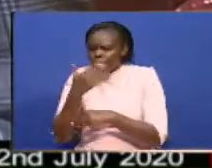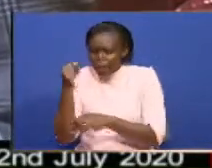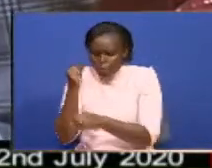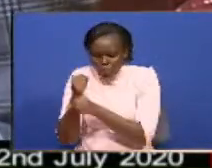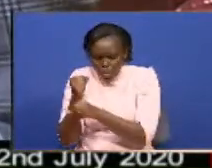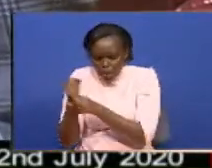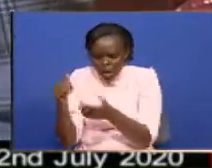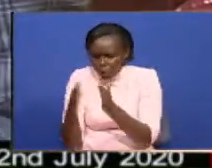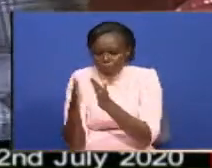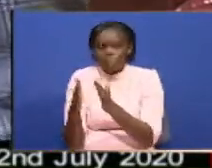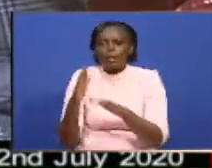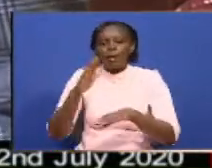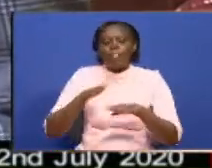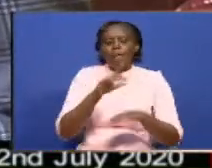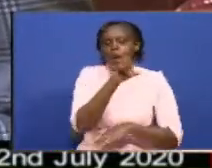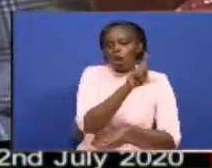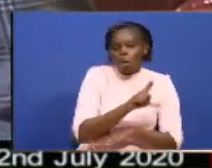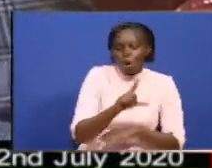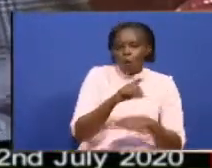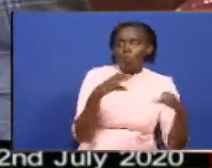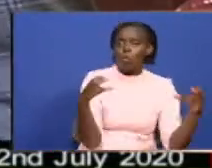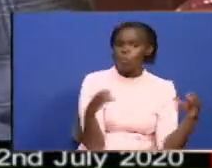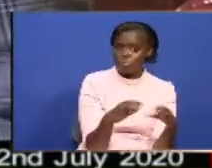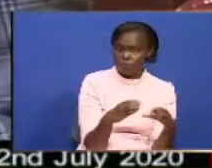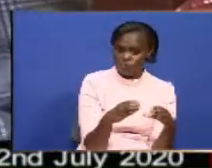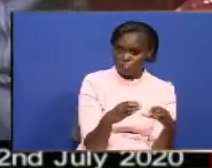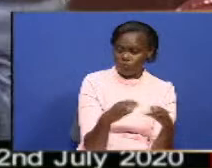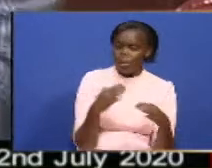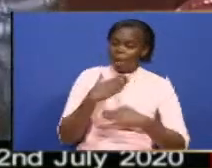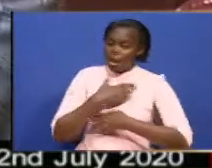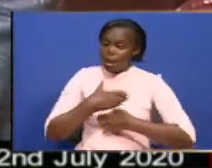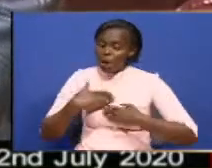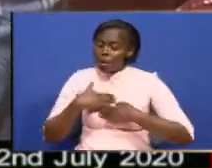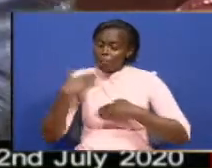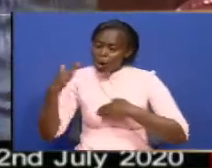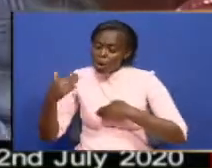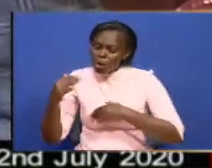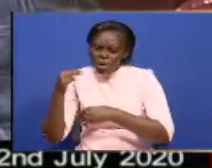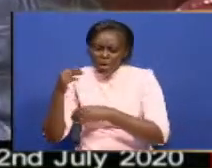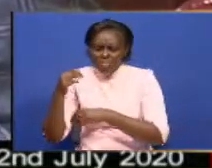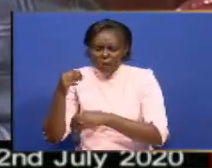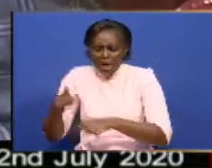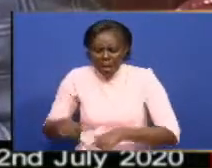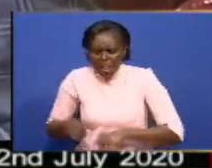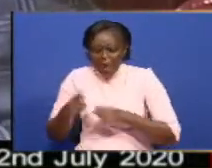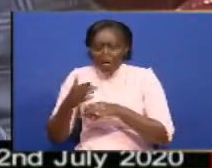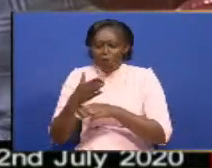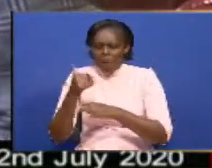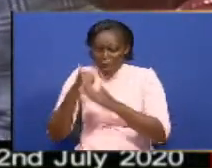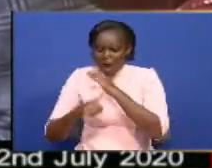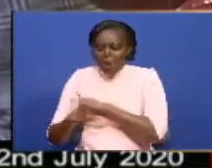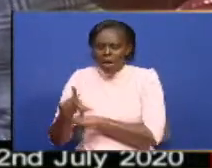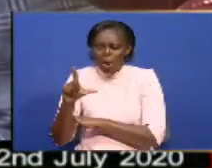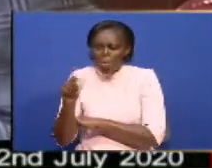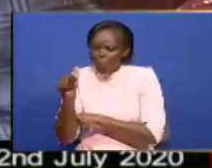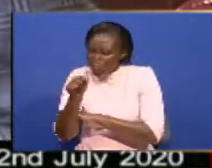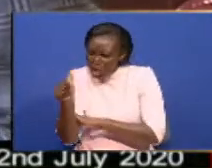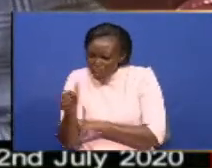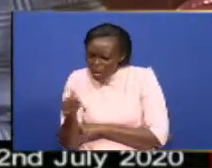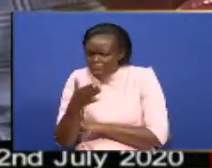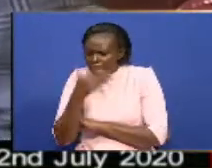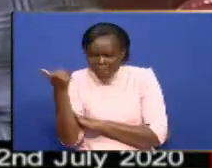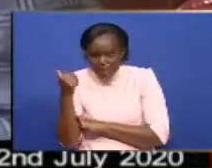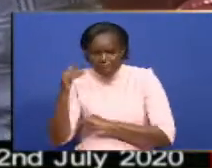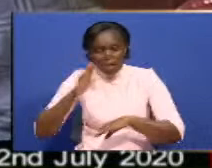job opportunities than the locals. The refugees are always treated better by the law than the locals.